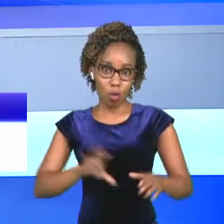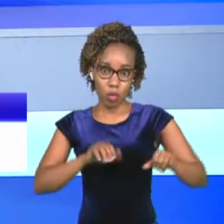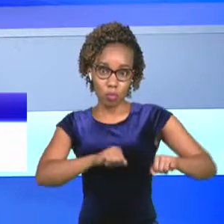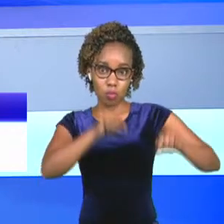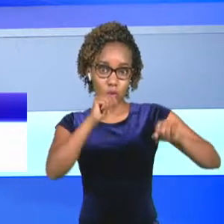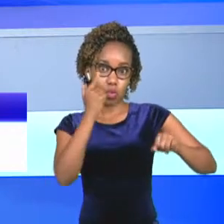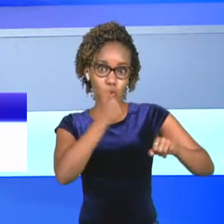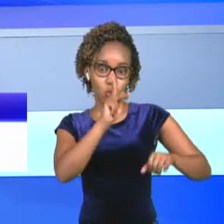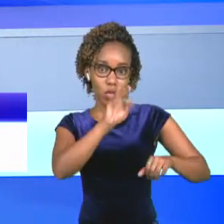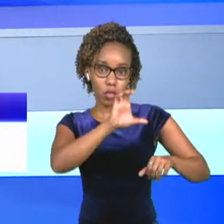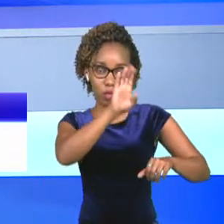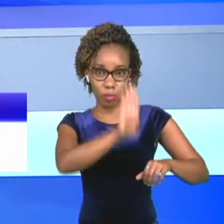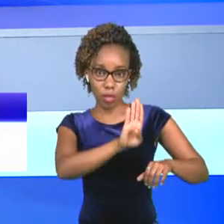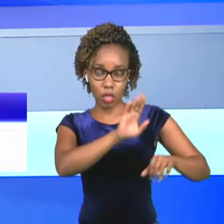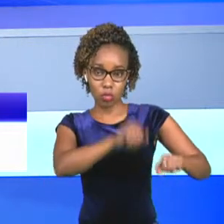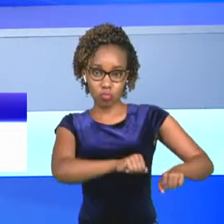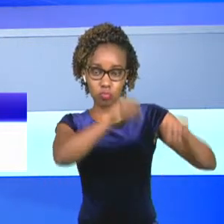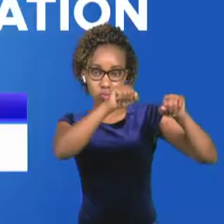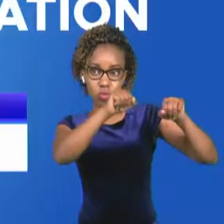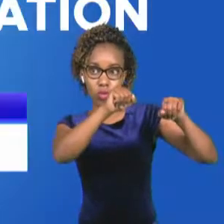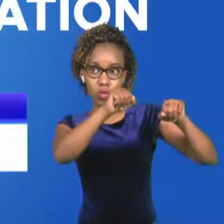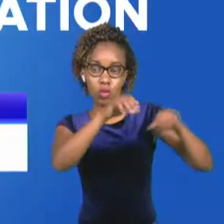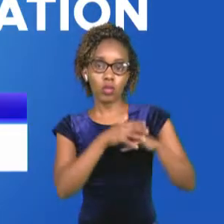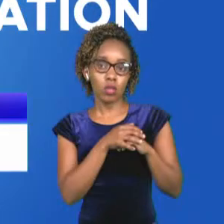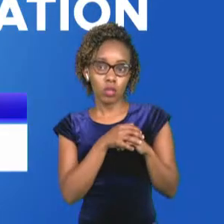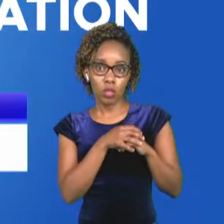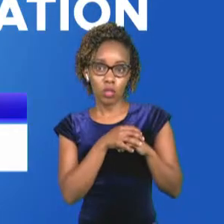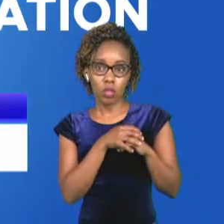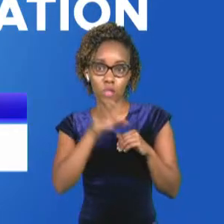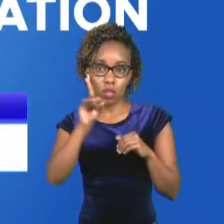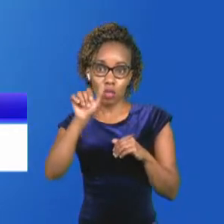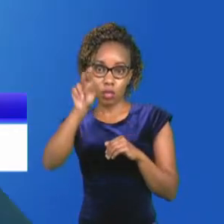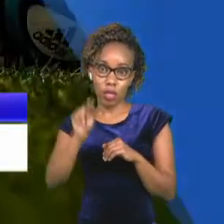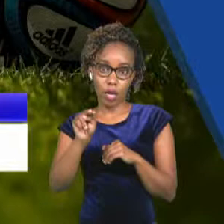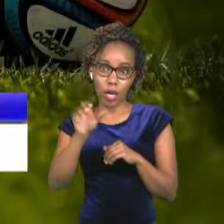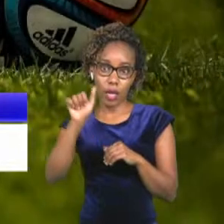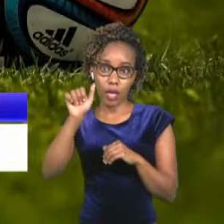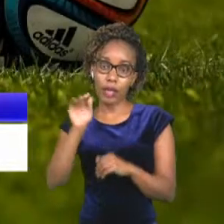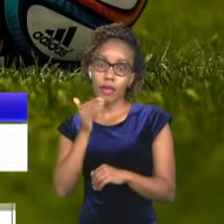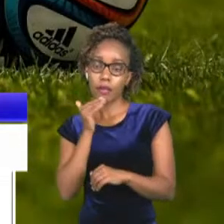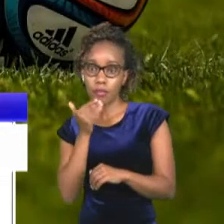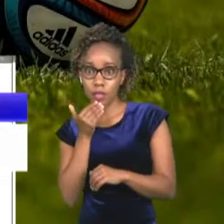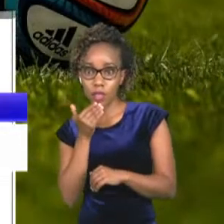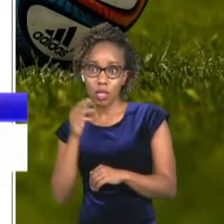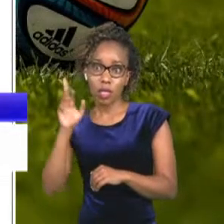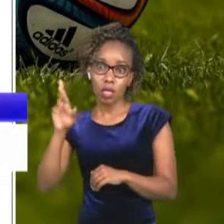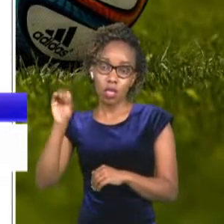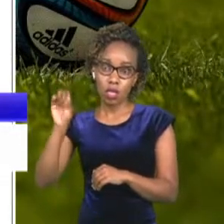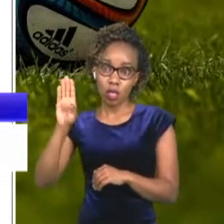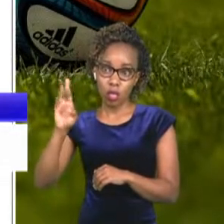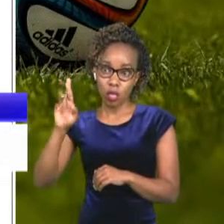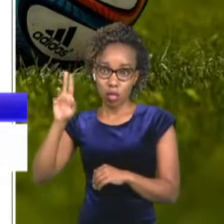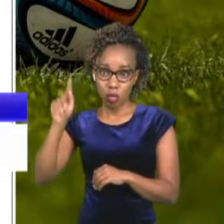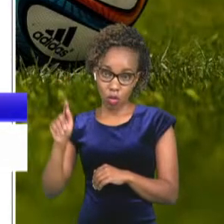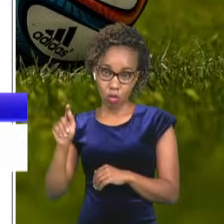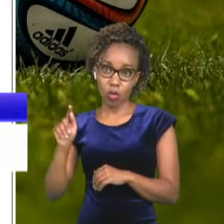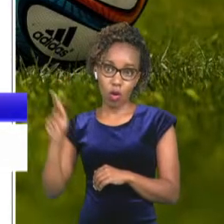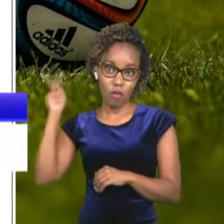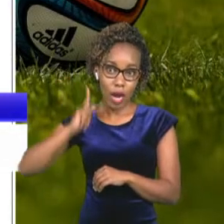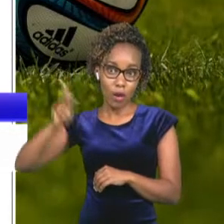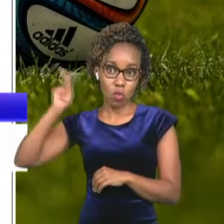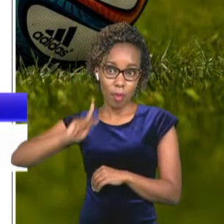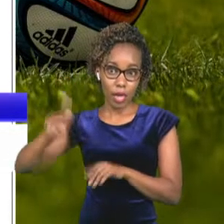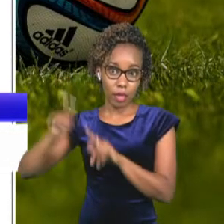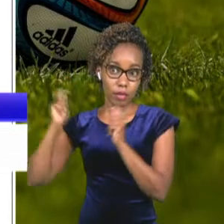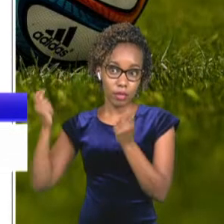by KCBFC chairperson Azu Ogola, while Dan Shikanda of AFC Leopards, Robert Mauga of Kariobangi